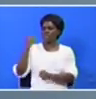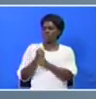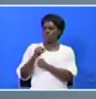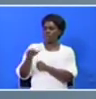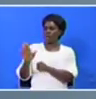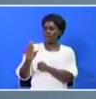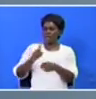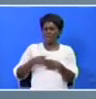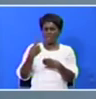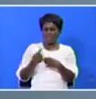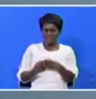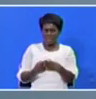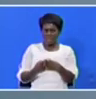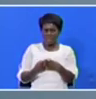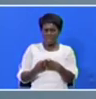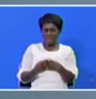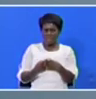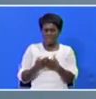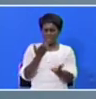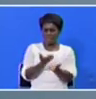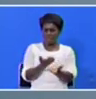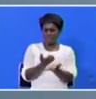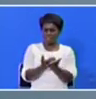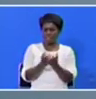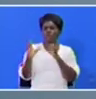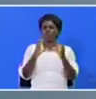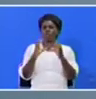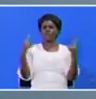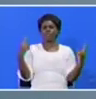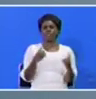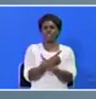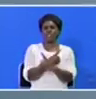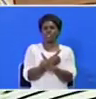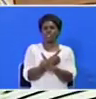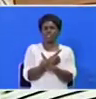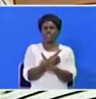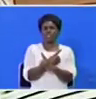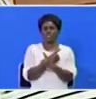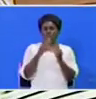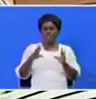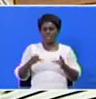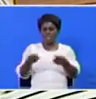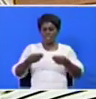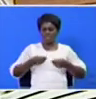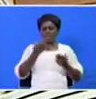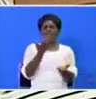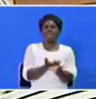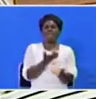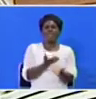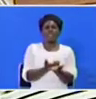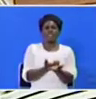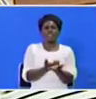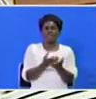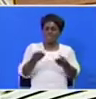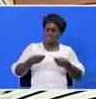When then pictures emerged and dates and all, then the conversation changed. The conversation was that give us the hard evidence. Give